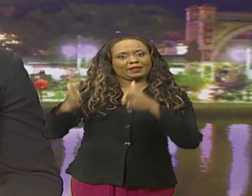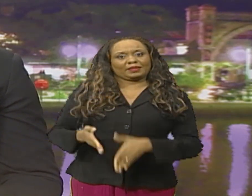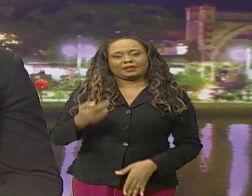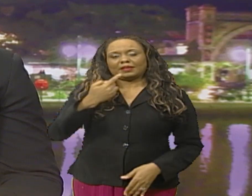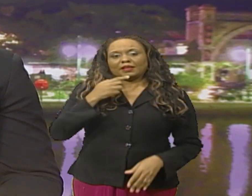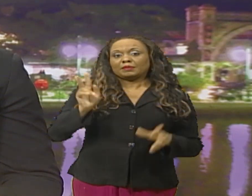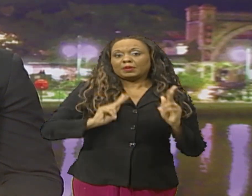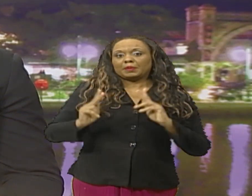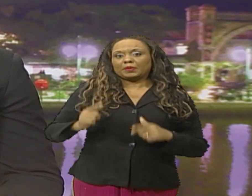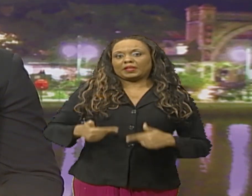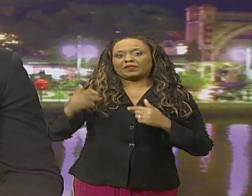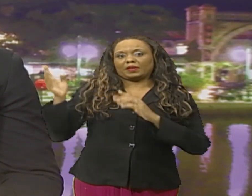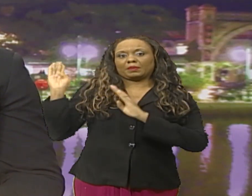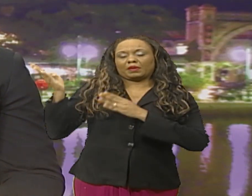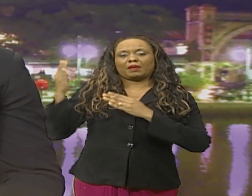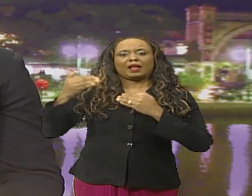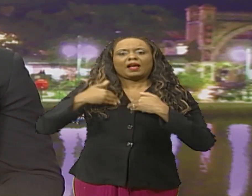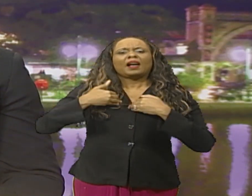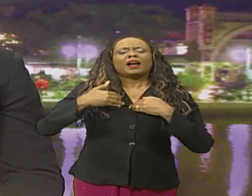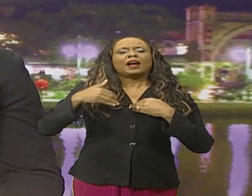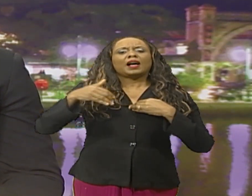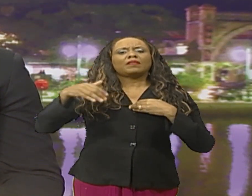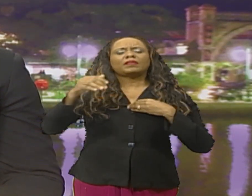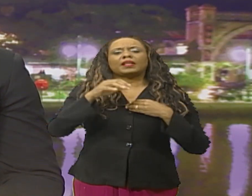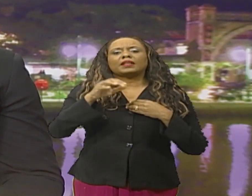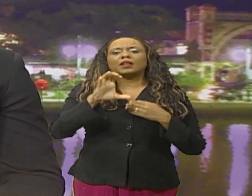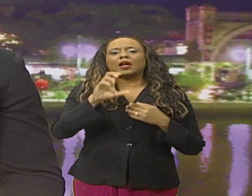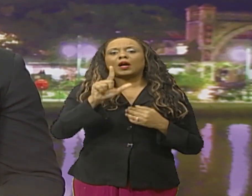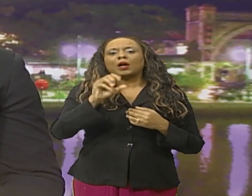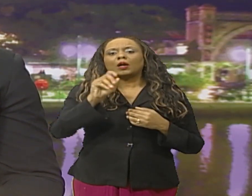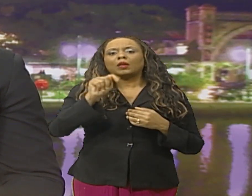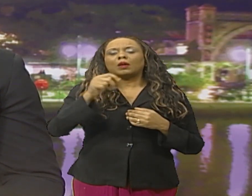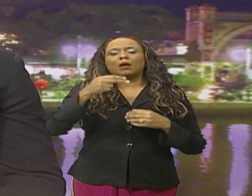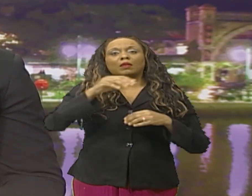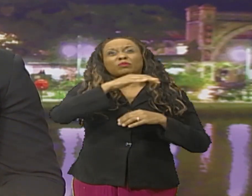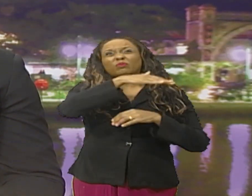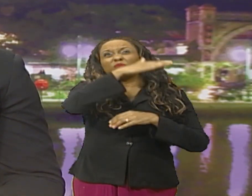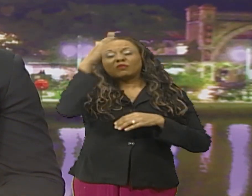Bahamians who still have tarpaulin on their roof may only have themselves to blame.